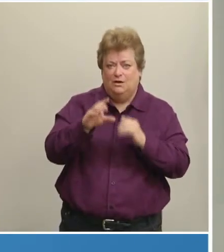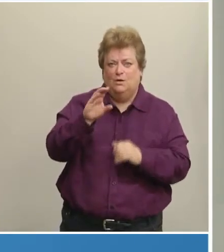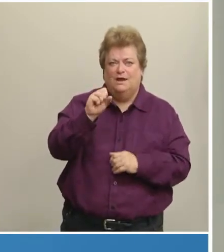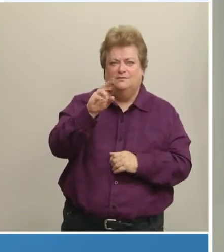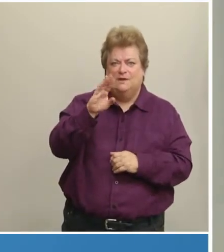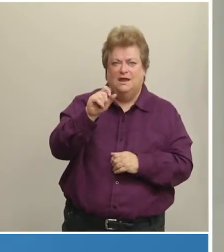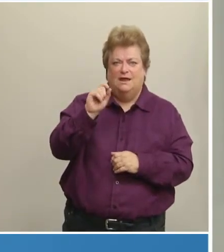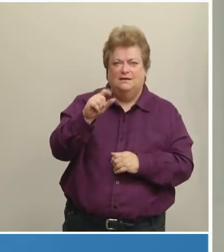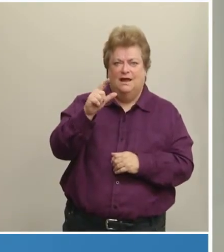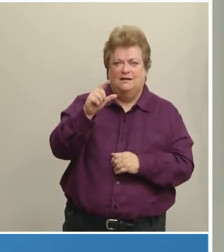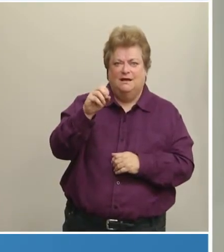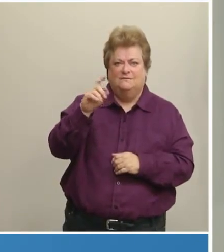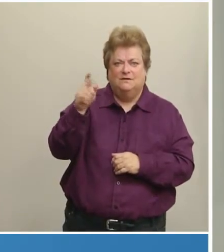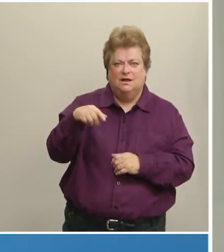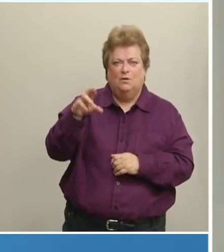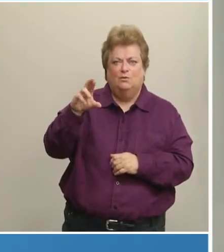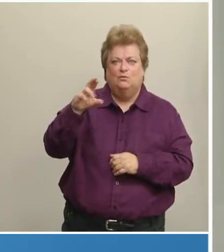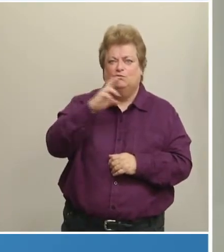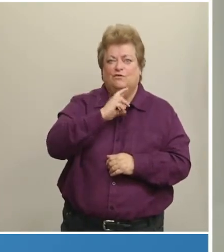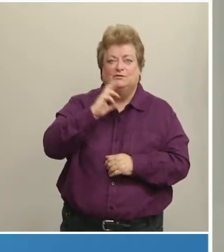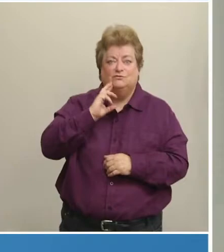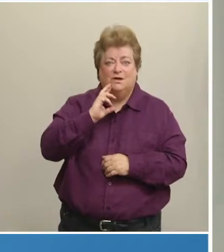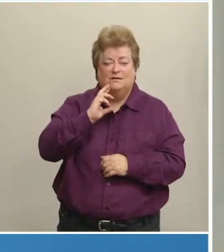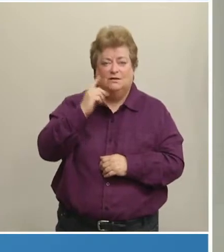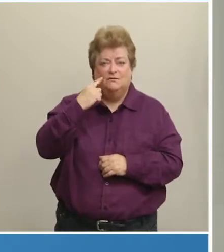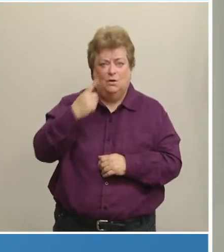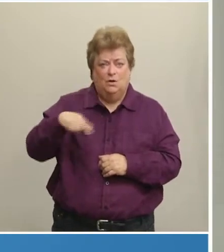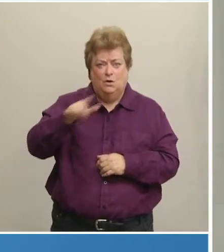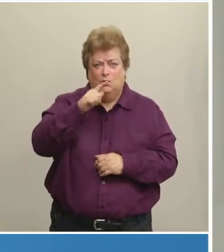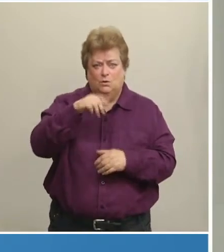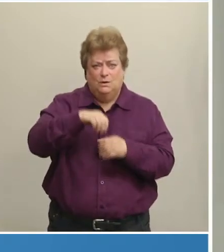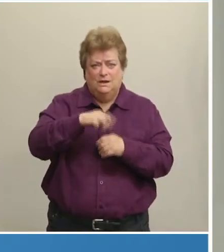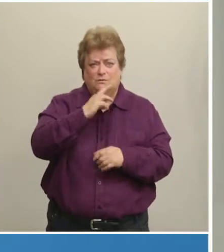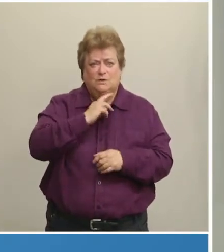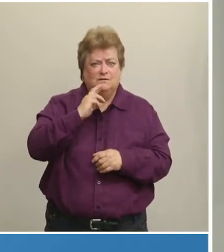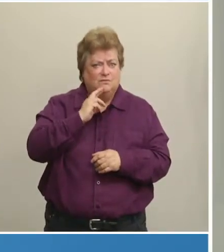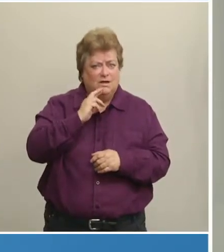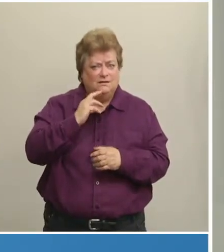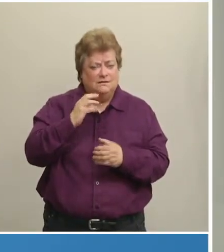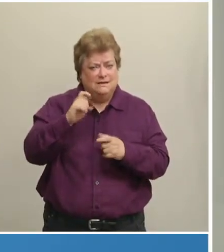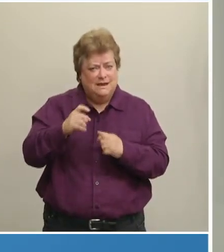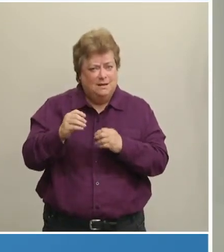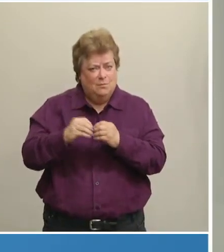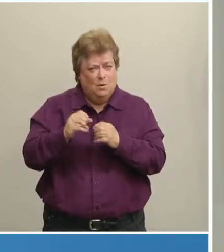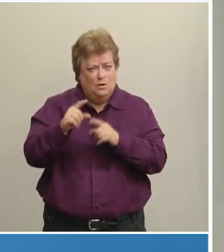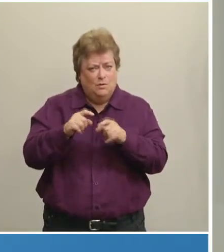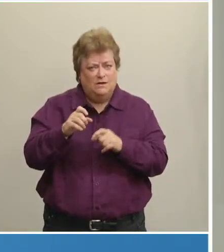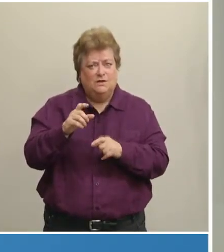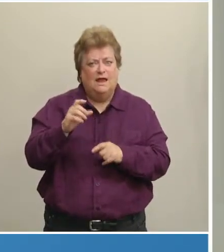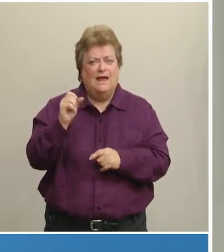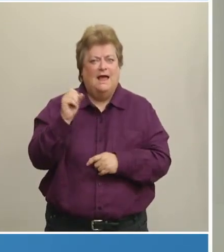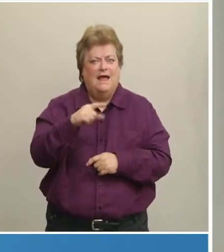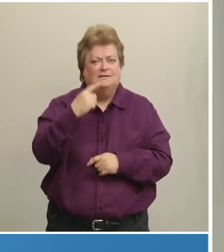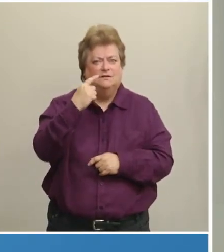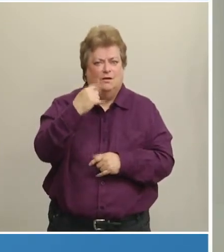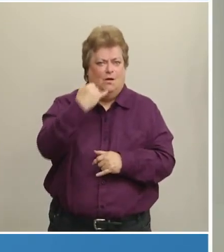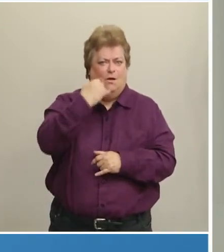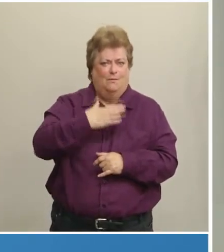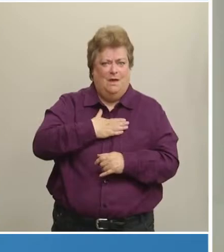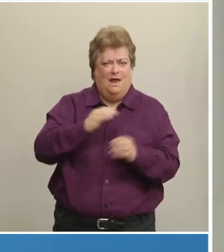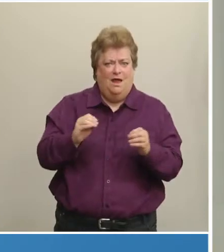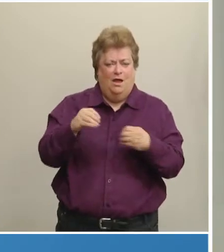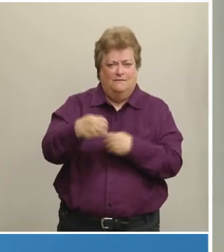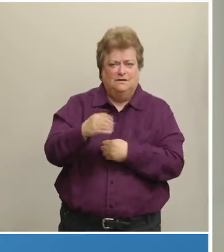sba.gov/restaurants. And for additional assistance, those in the restaurant industry can contact my office. They may speak with Kate Bowles, Mayoral Aide for